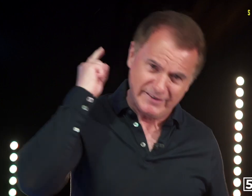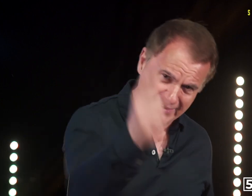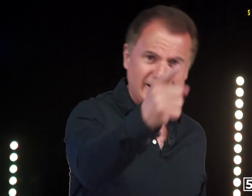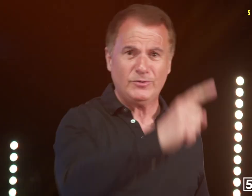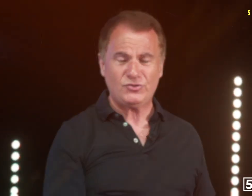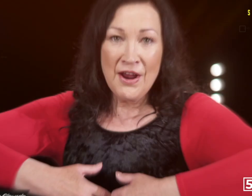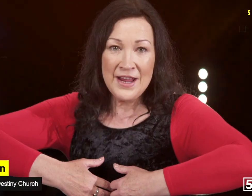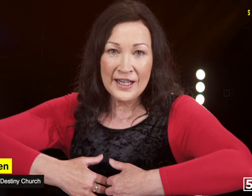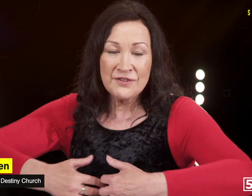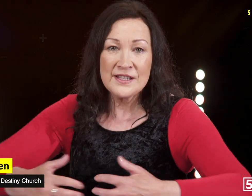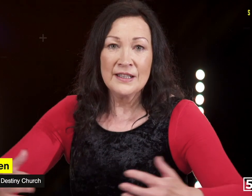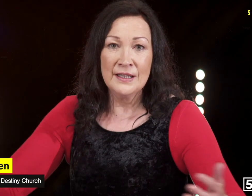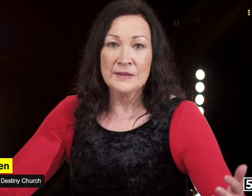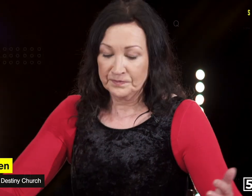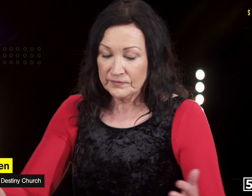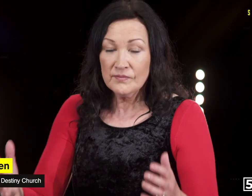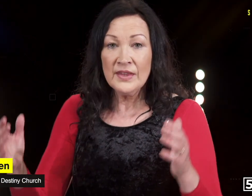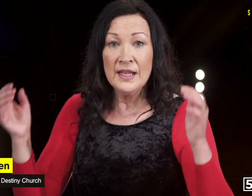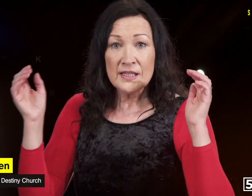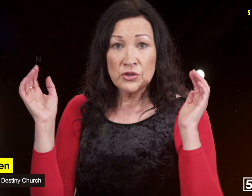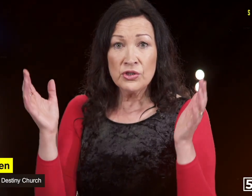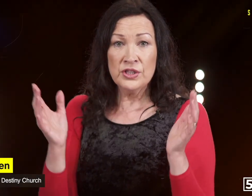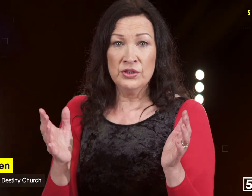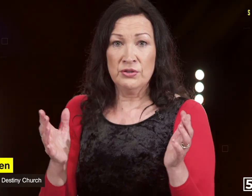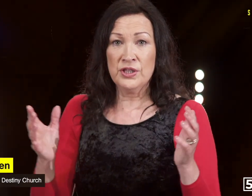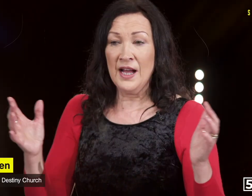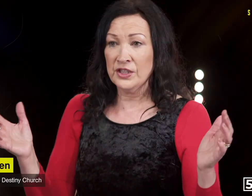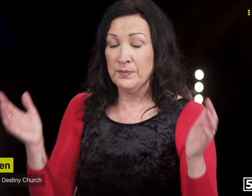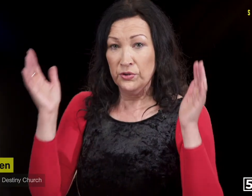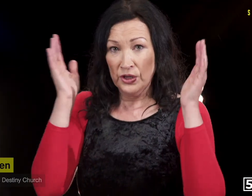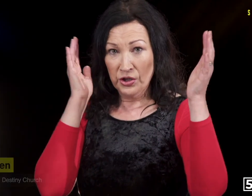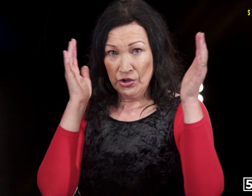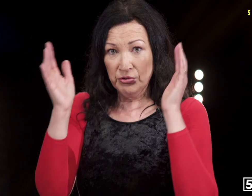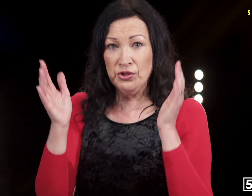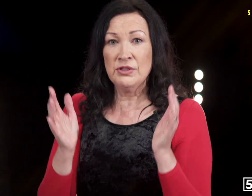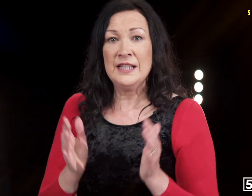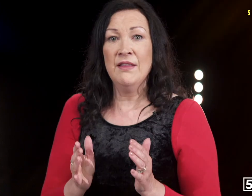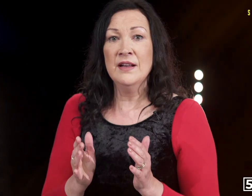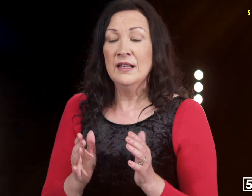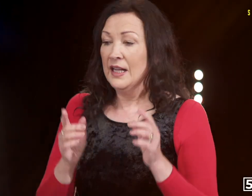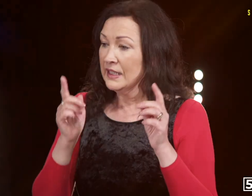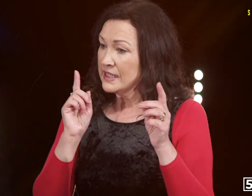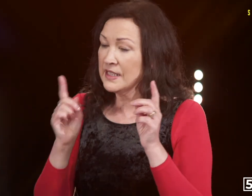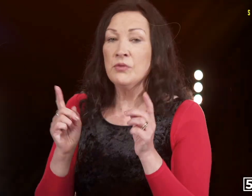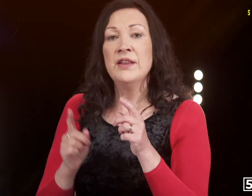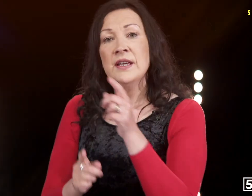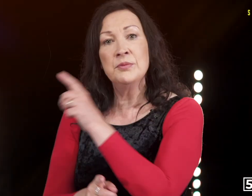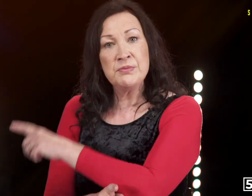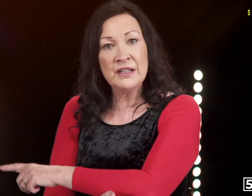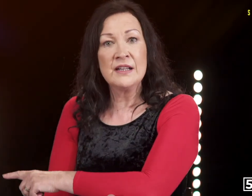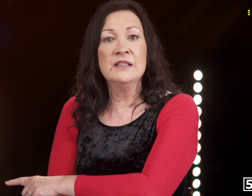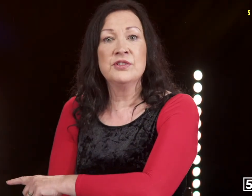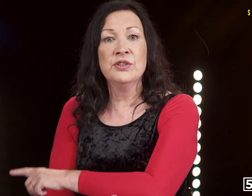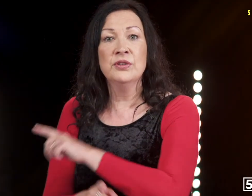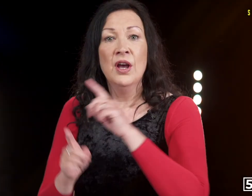shift in the name of Jesus. Very act of singing is causing you to actually put two and two together and see where the enemy's